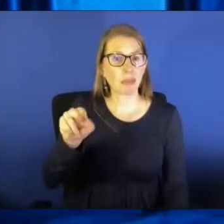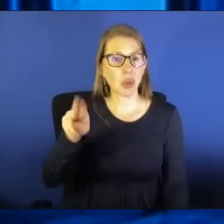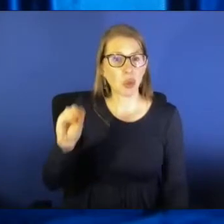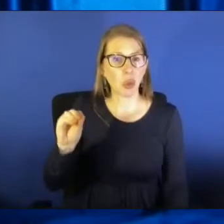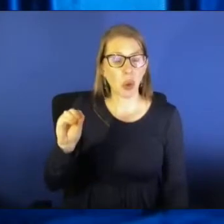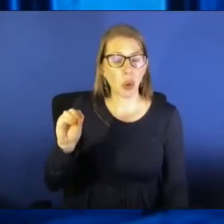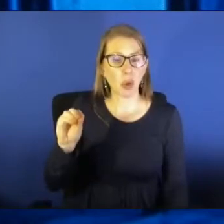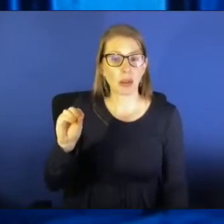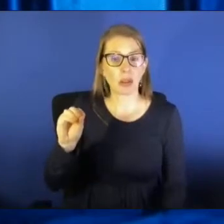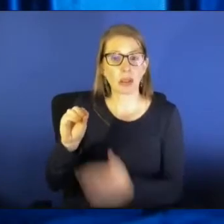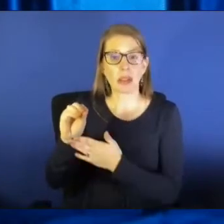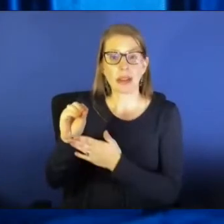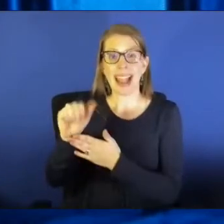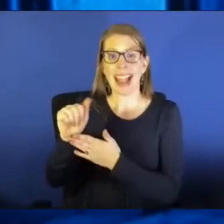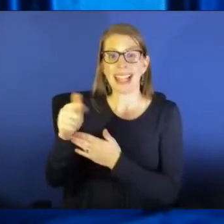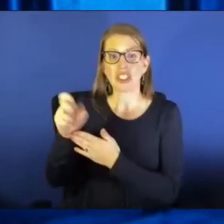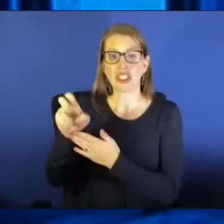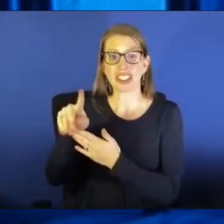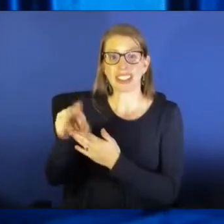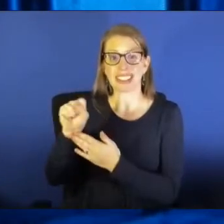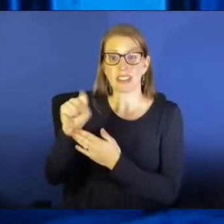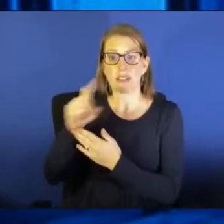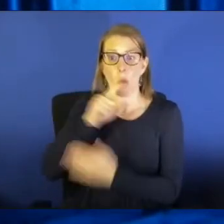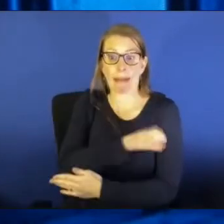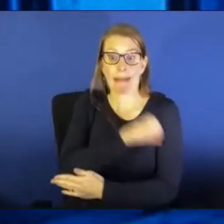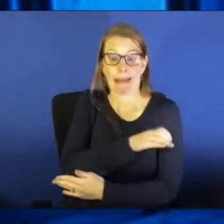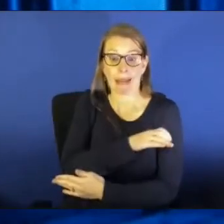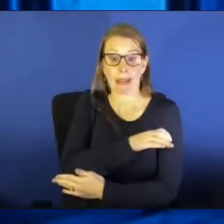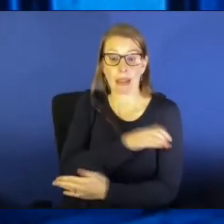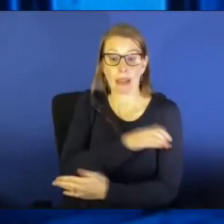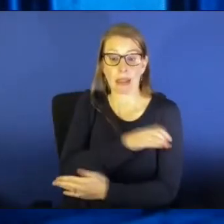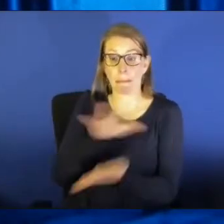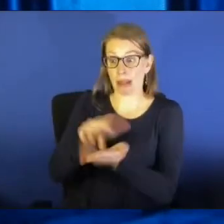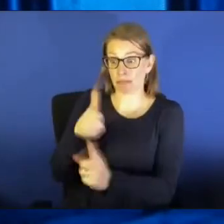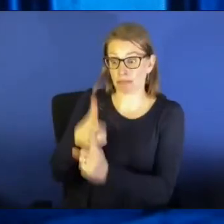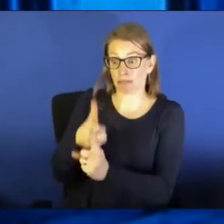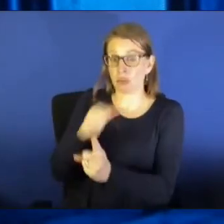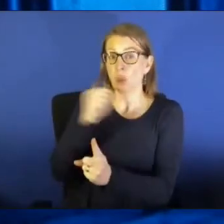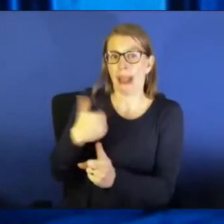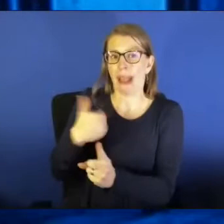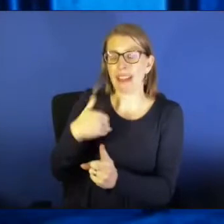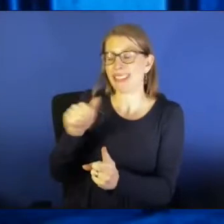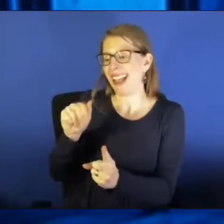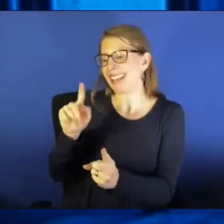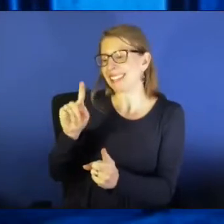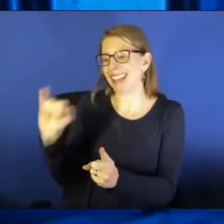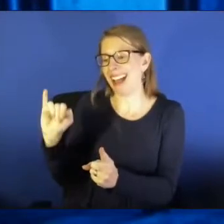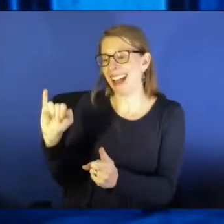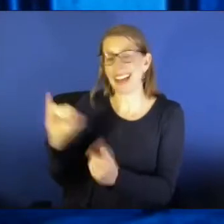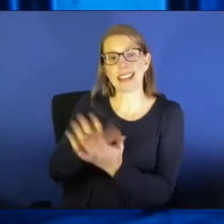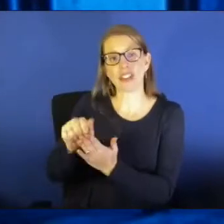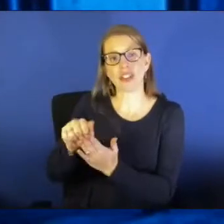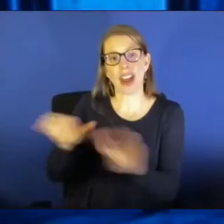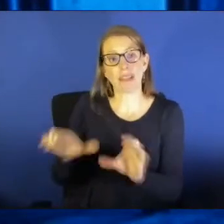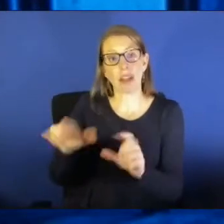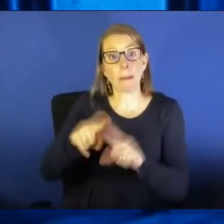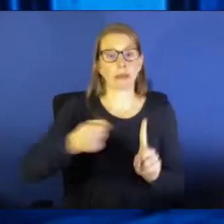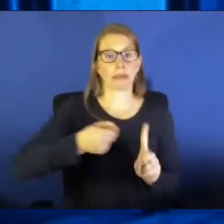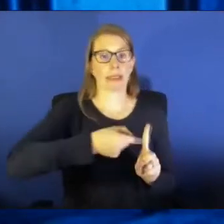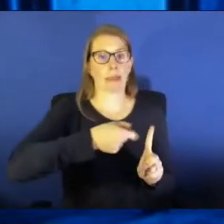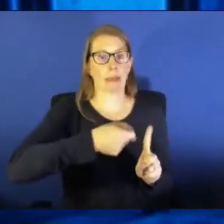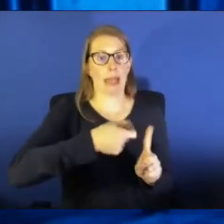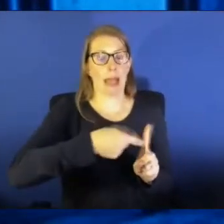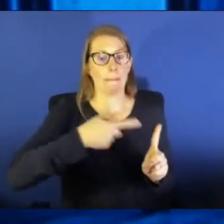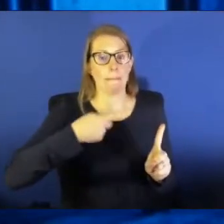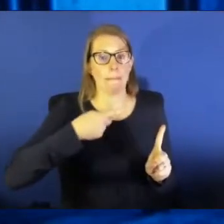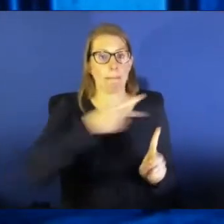clinic. These drugs themselves don't have anti-cancer activity, but they do stimulate the patient's own immune cells